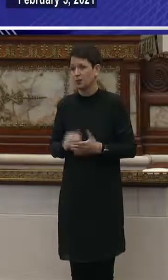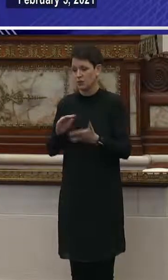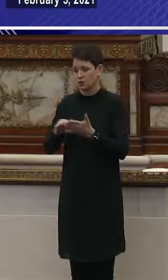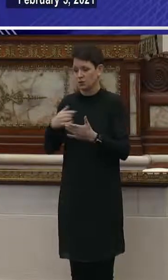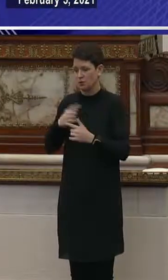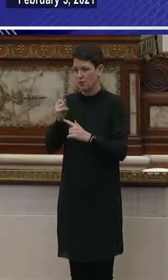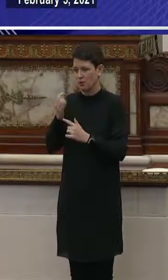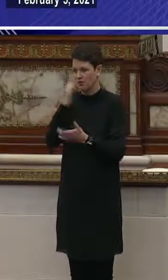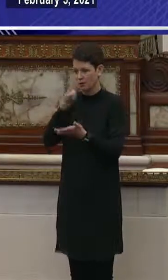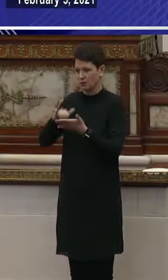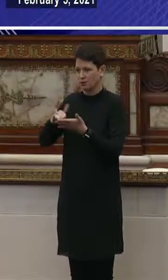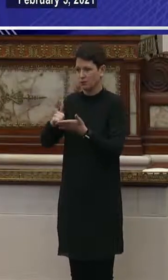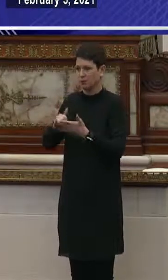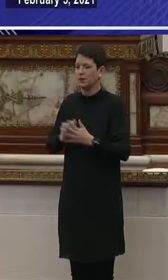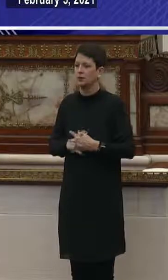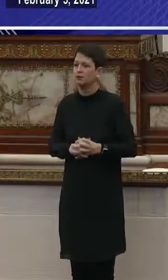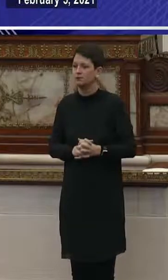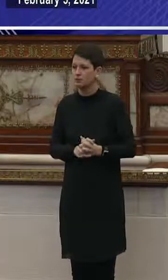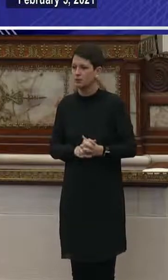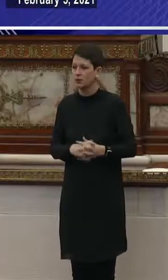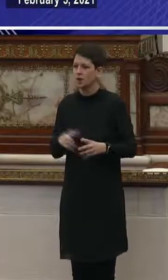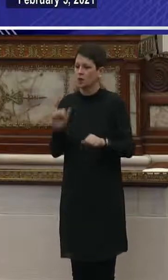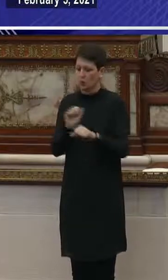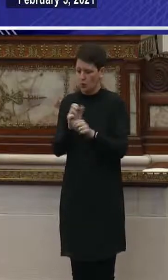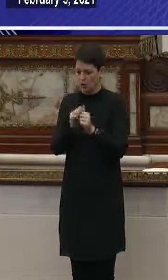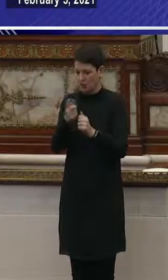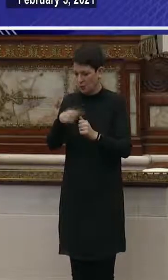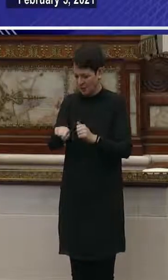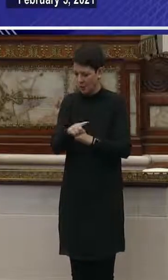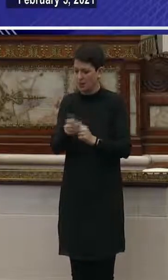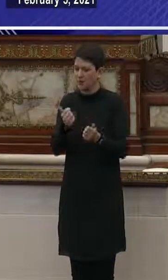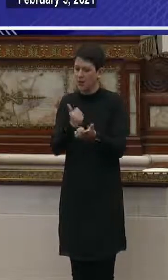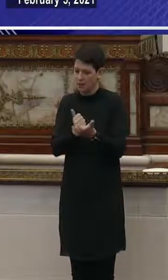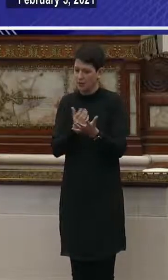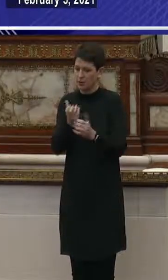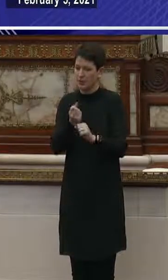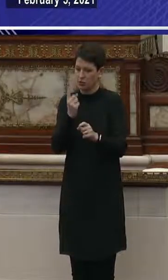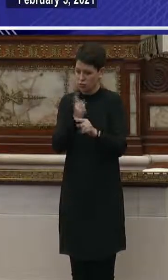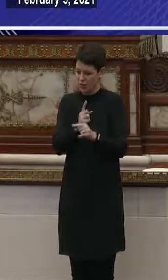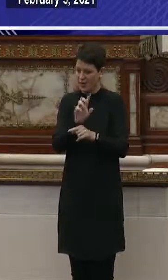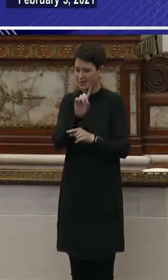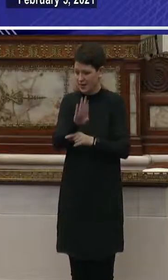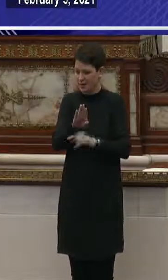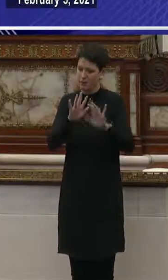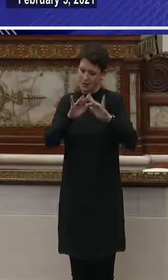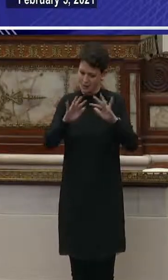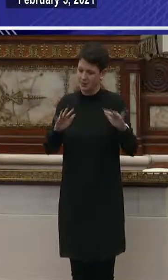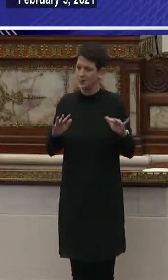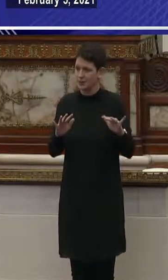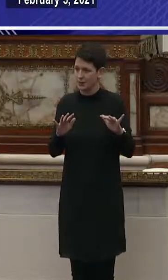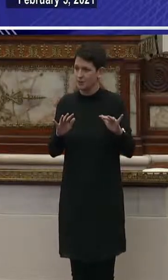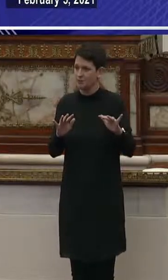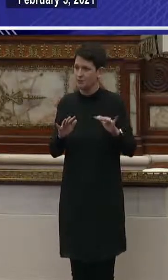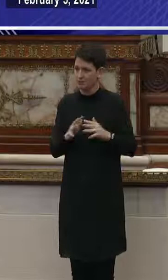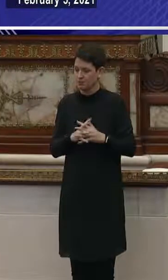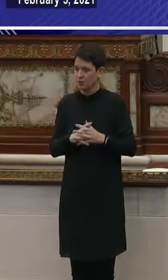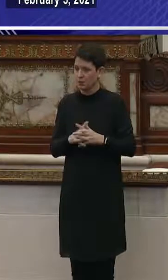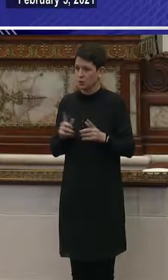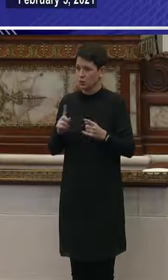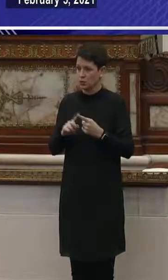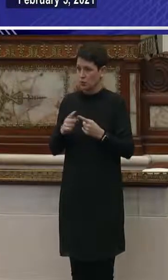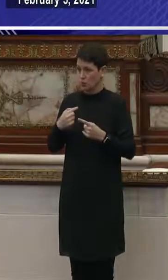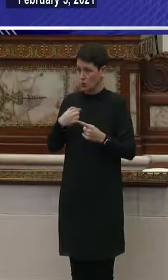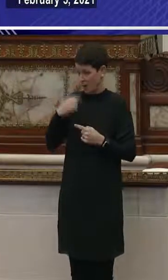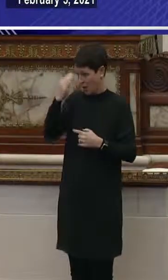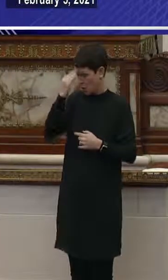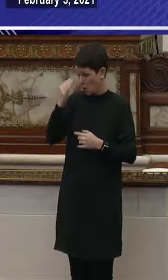me. And so we are working with them to get them through that. To my mind,